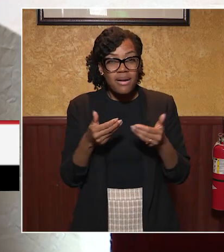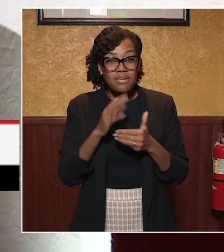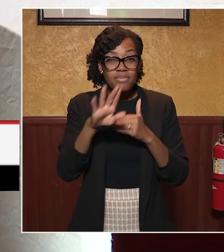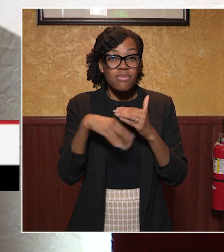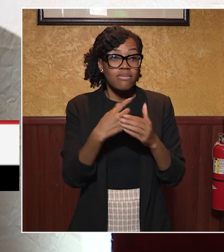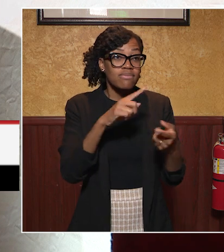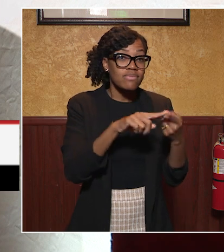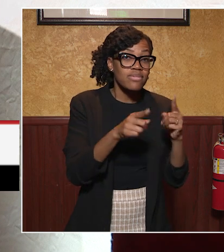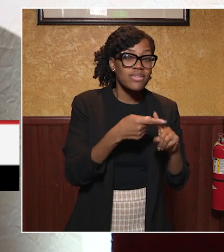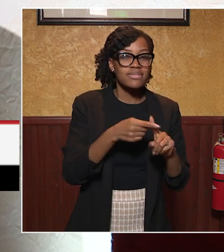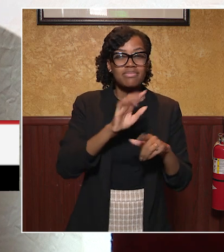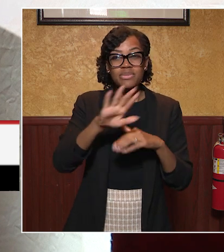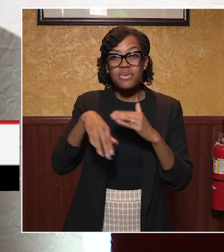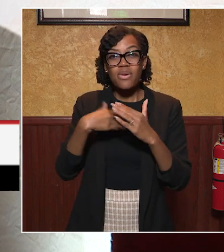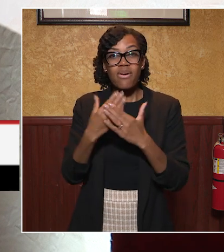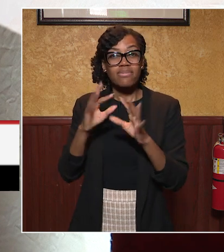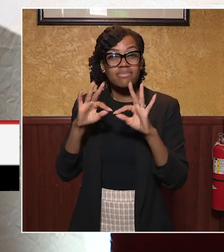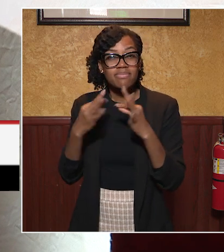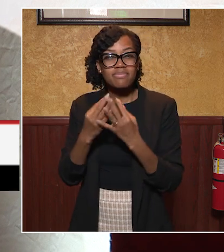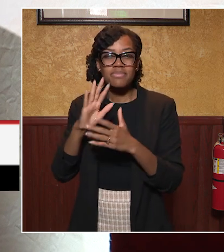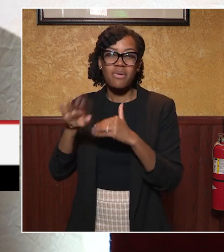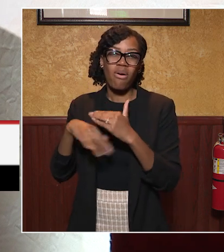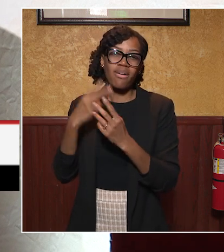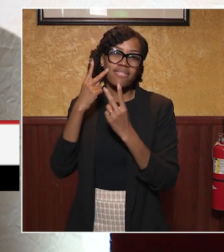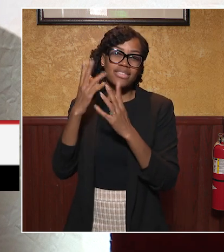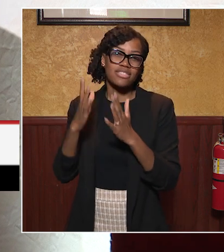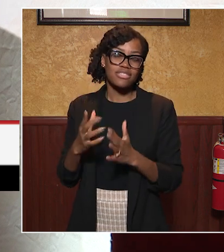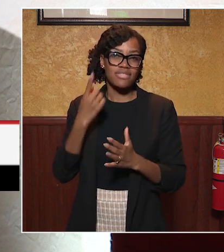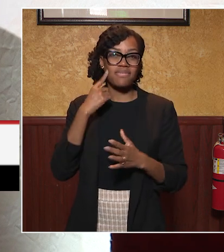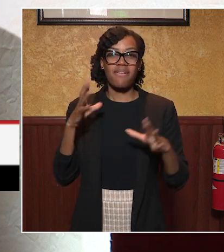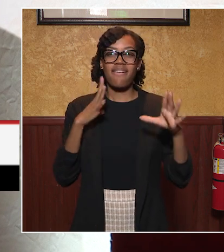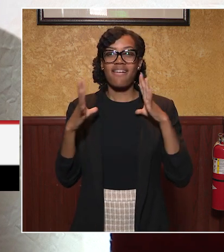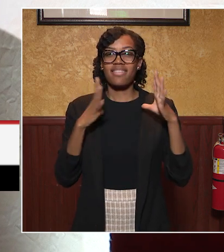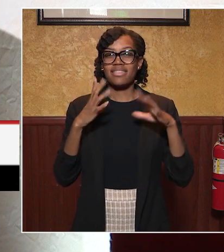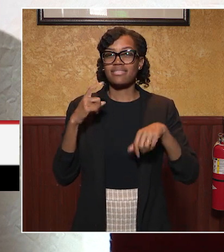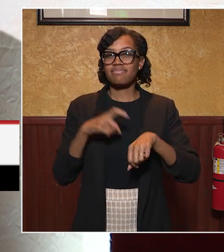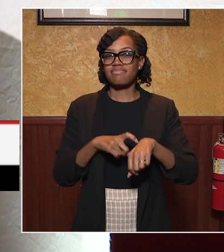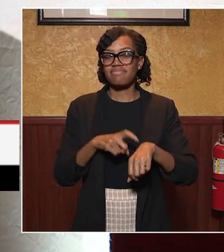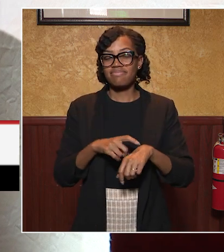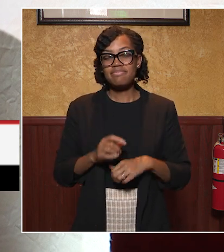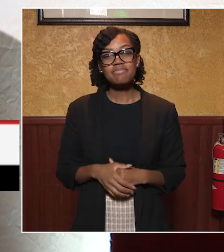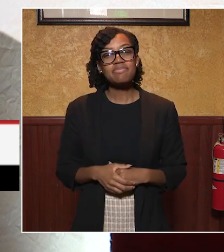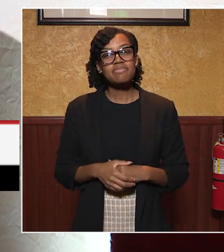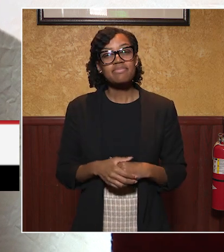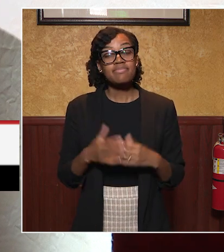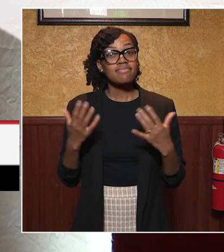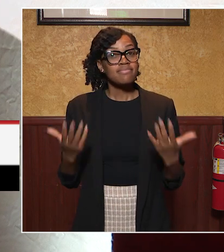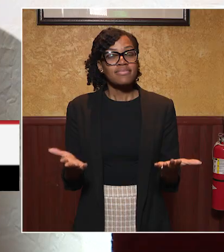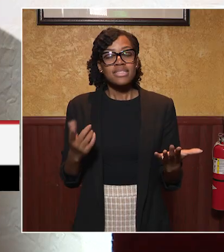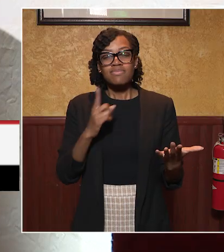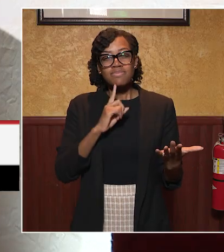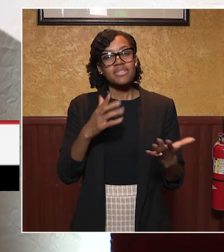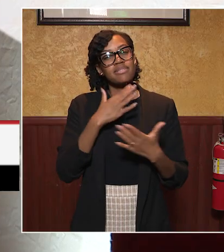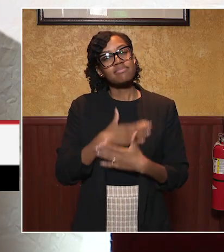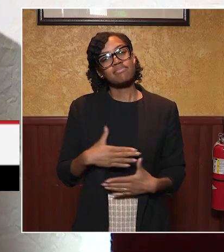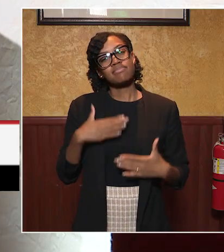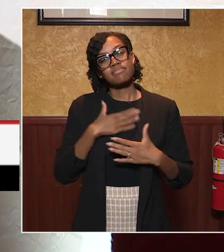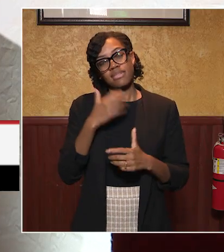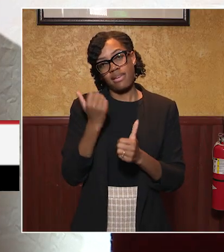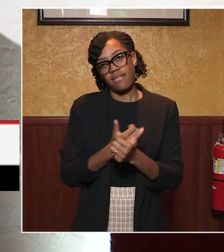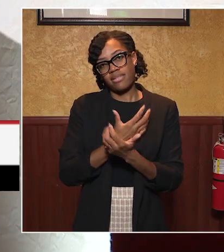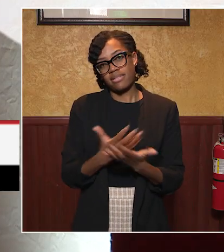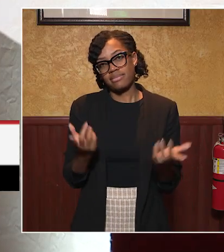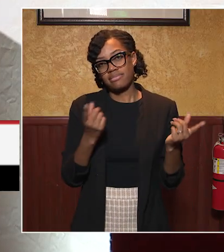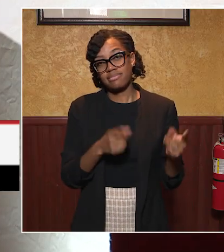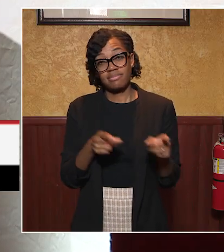and visitors for the holidays. And so with that, I am just grateful for all that's being done, for my